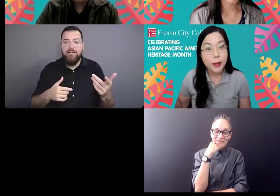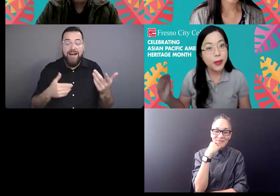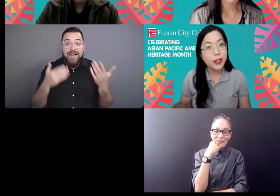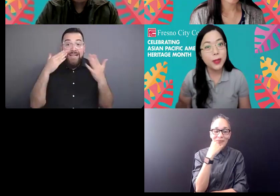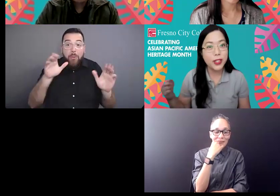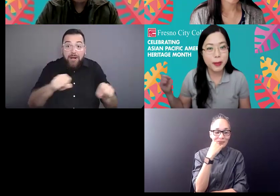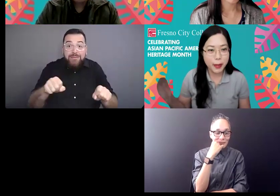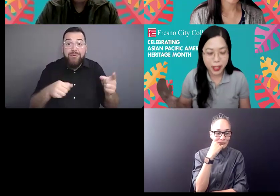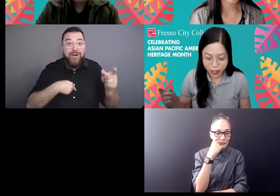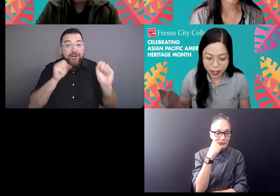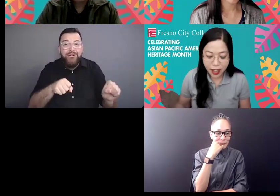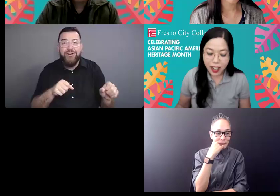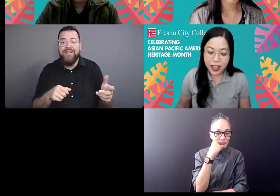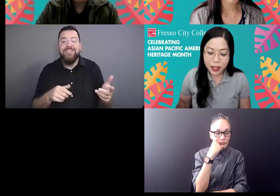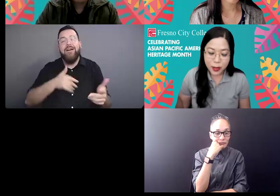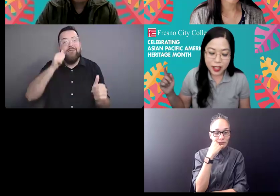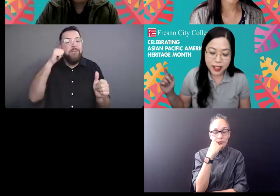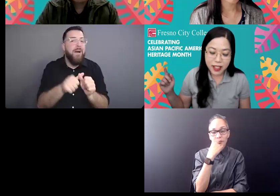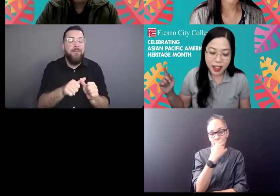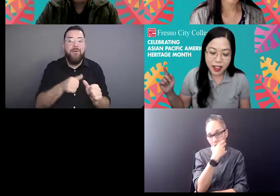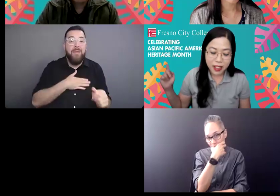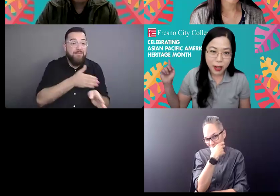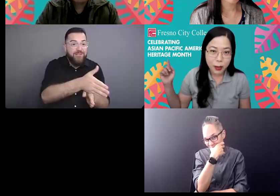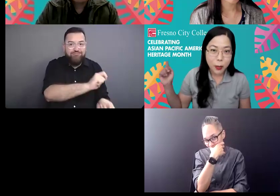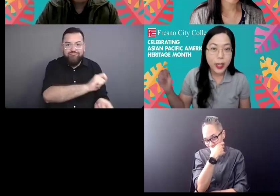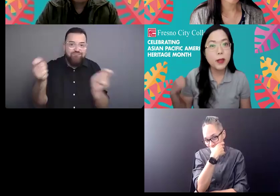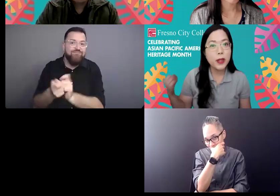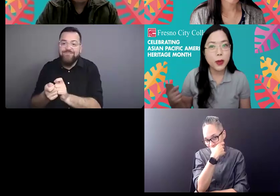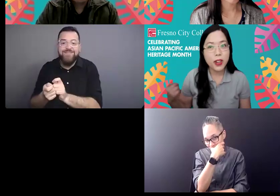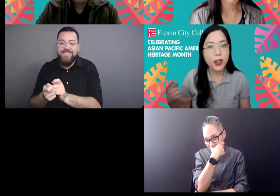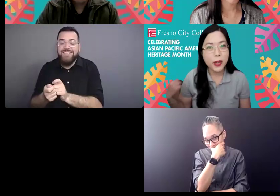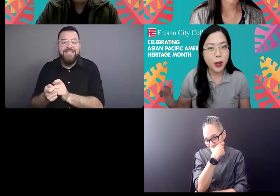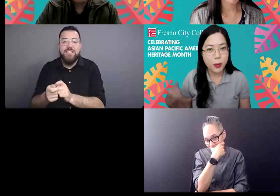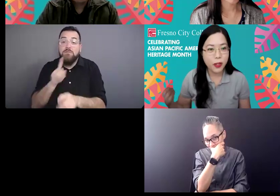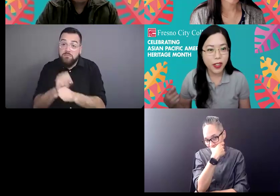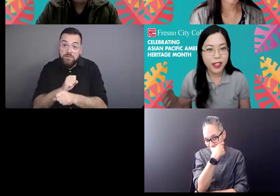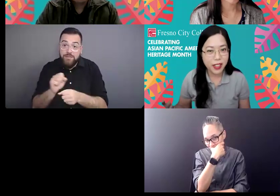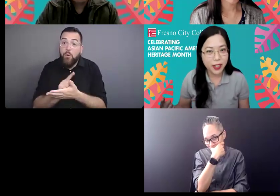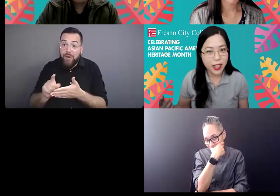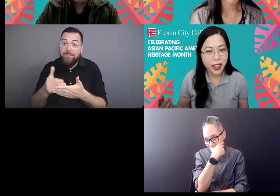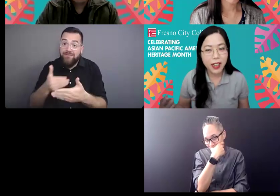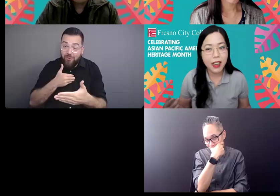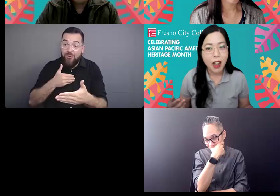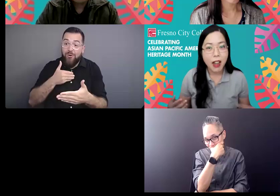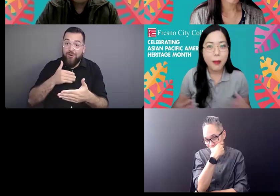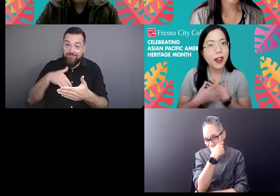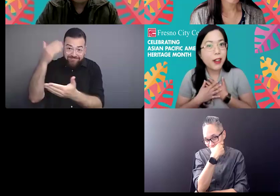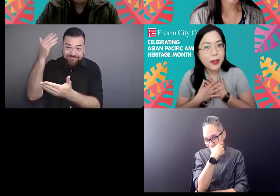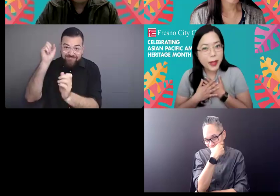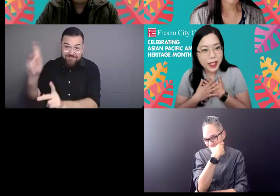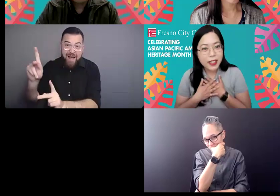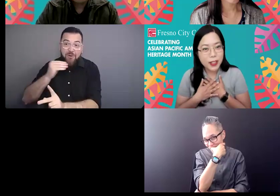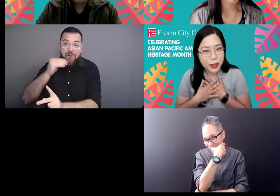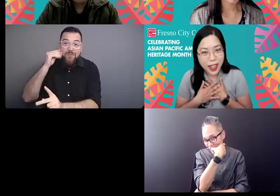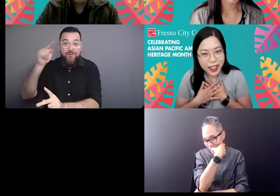I remembered switching my major. It was the week before going home for Thanksgiving, and my heart